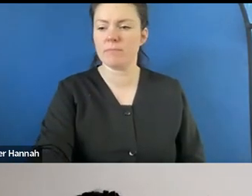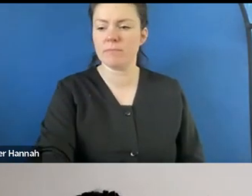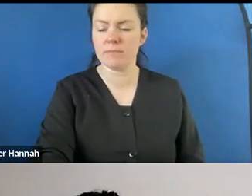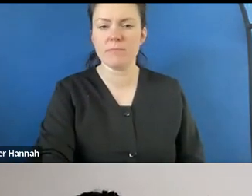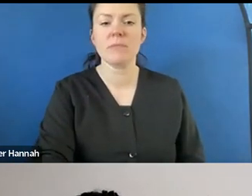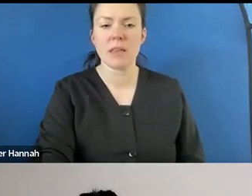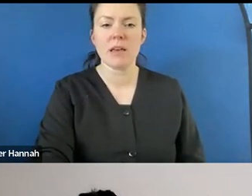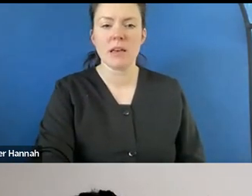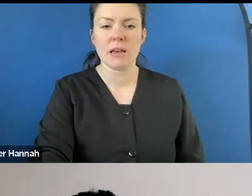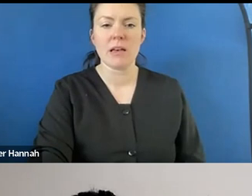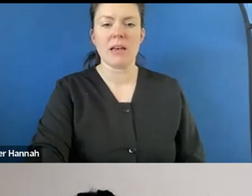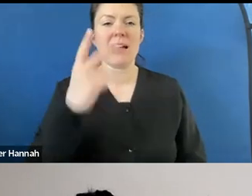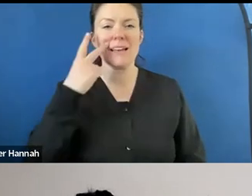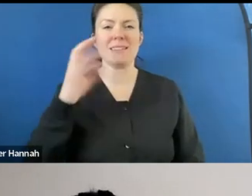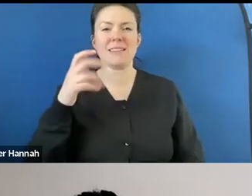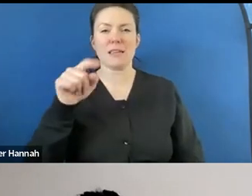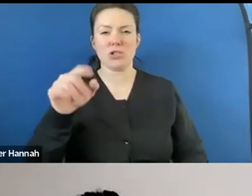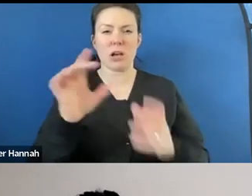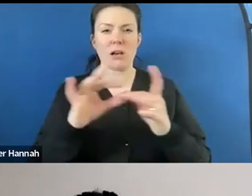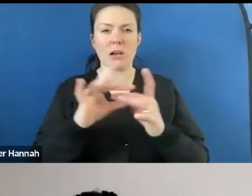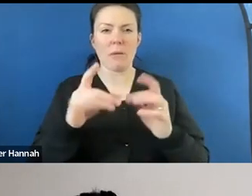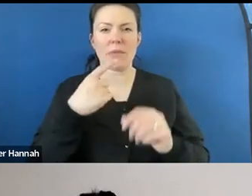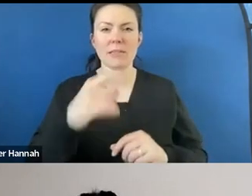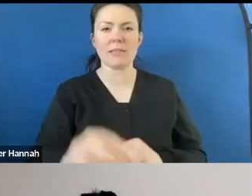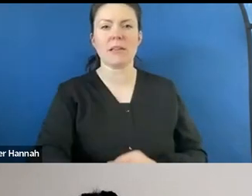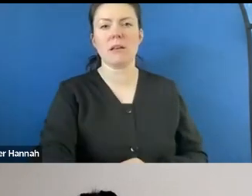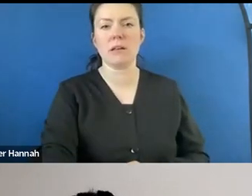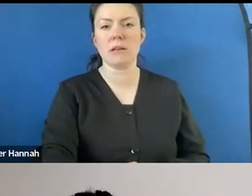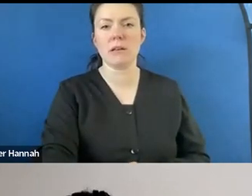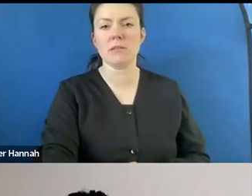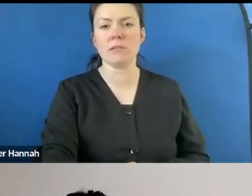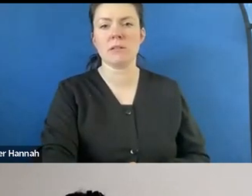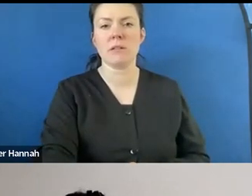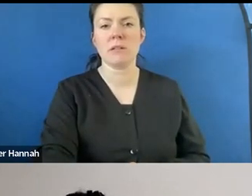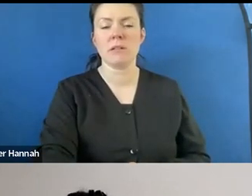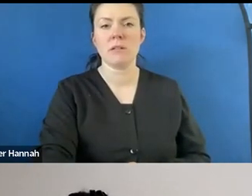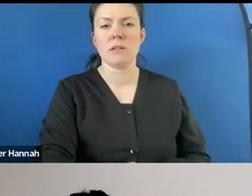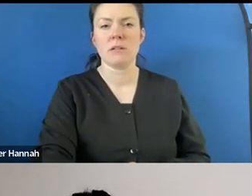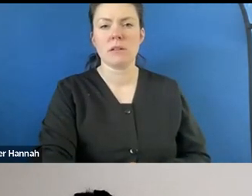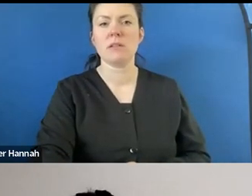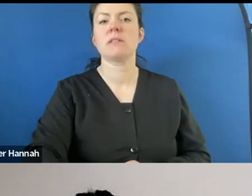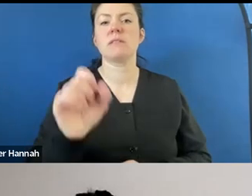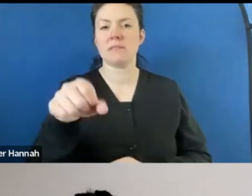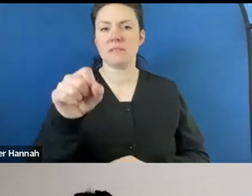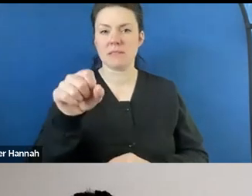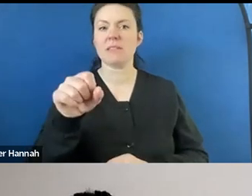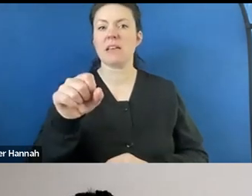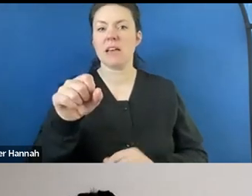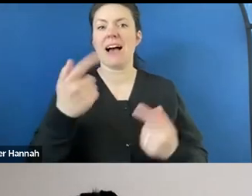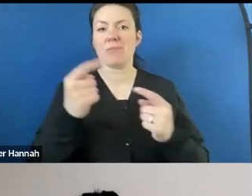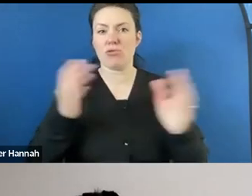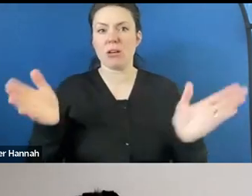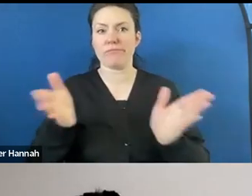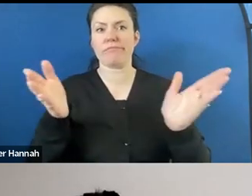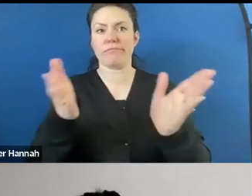we did receive a chat also about this idea that how, you know, I've talked a lot, I've been promoting a lot of how are we